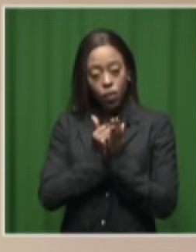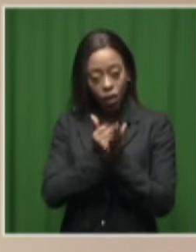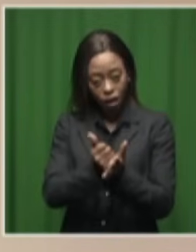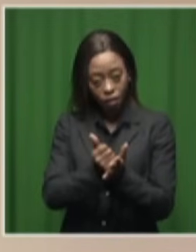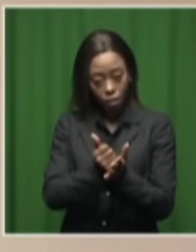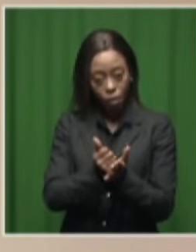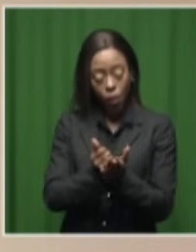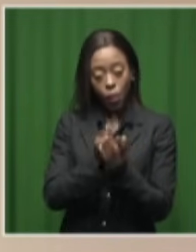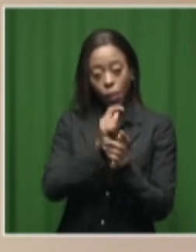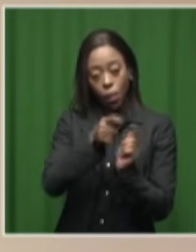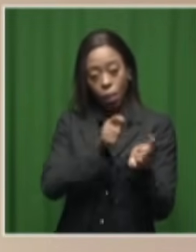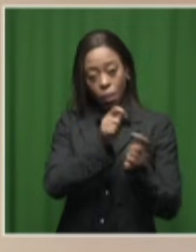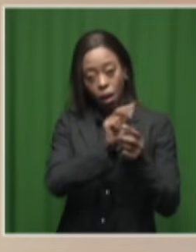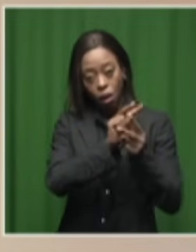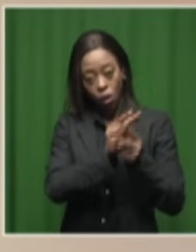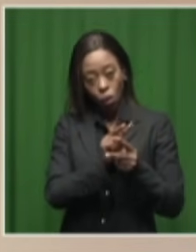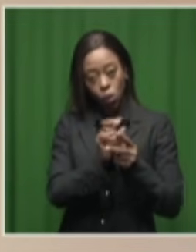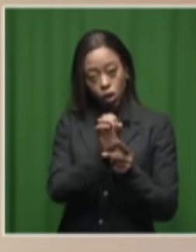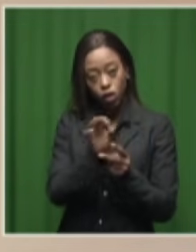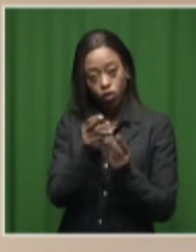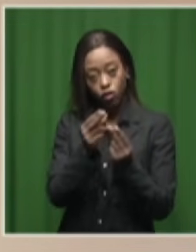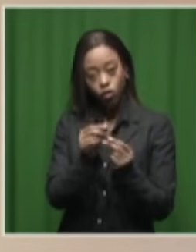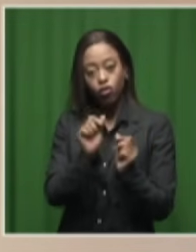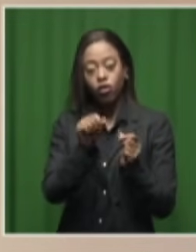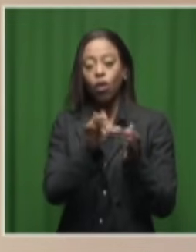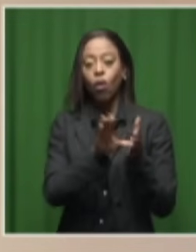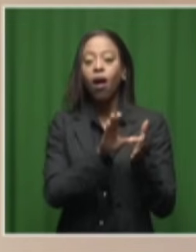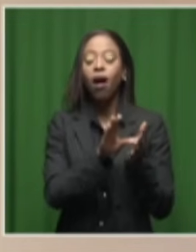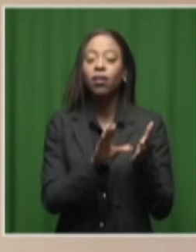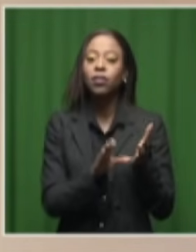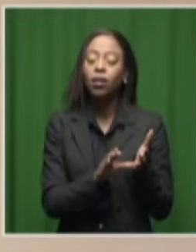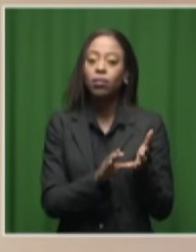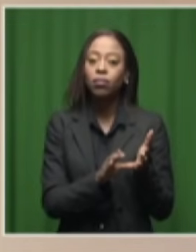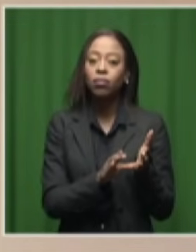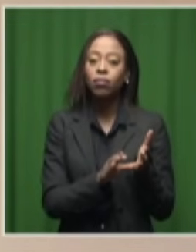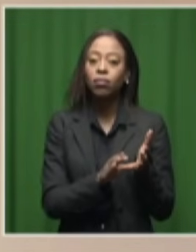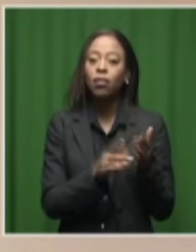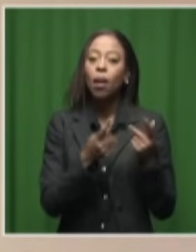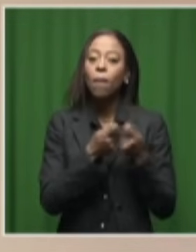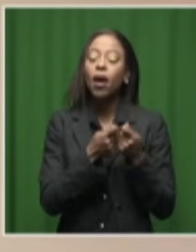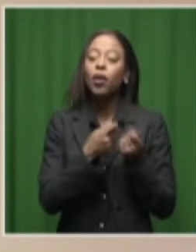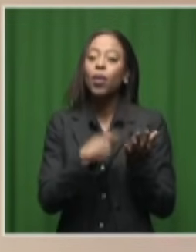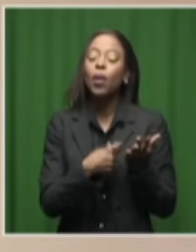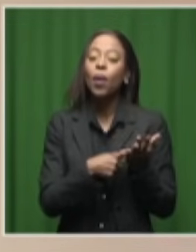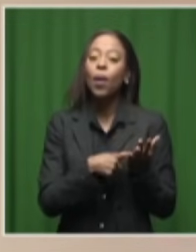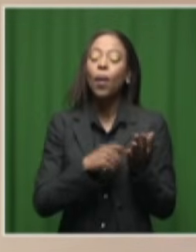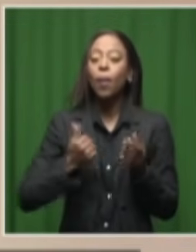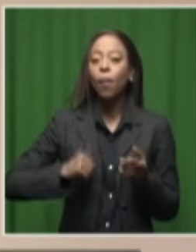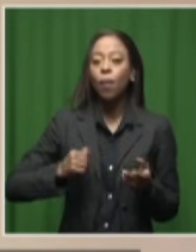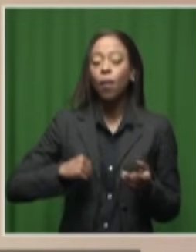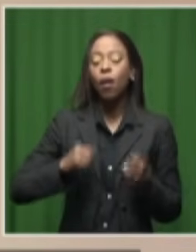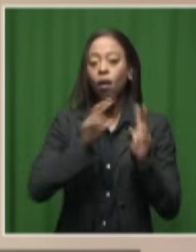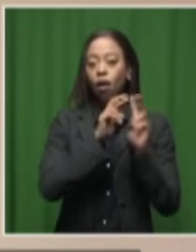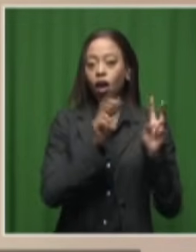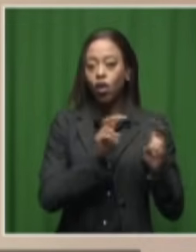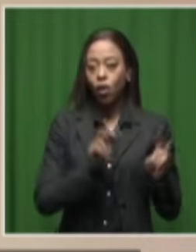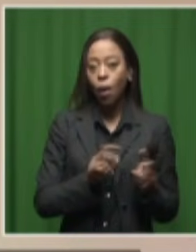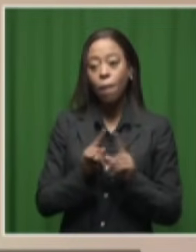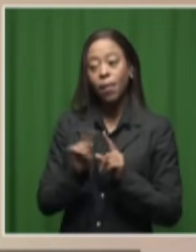debt relief, we will wipe out what you owe the municipality in Eskom, but in return, you